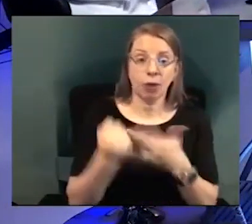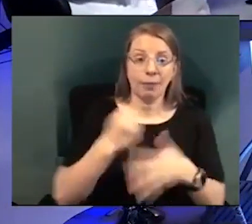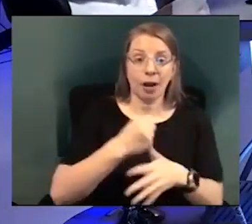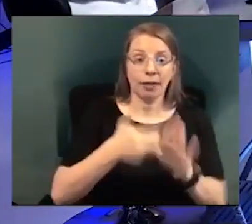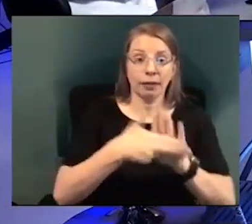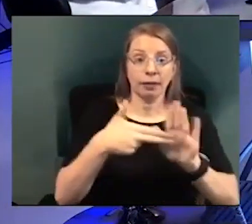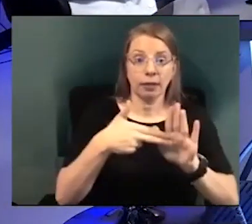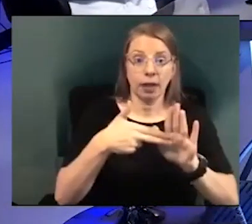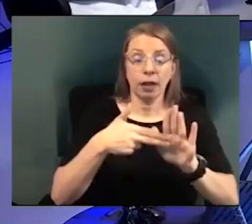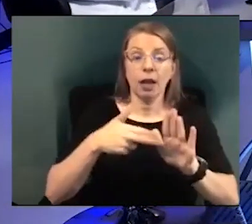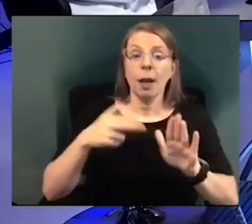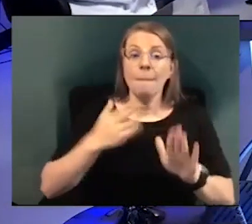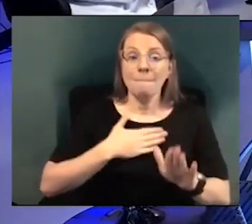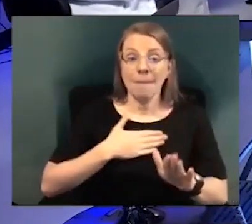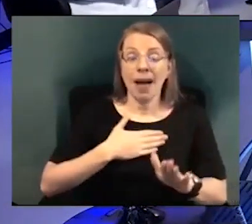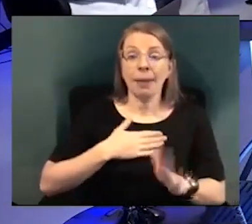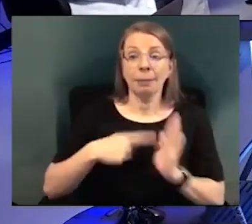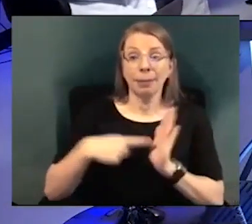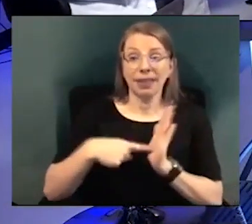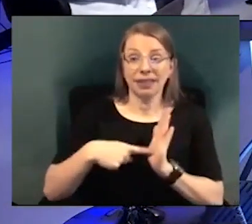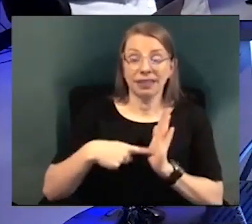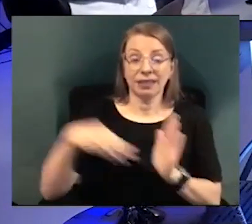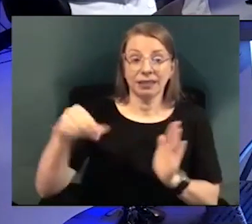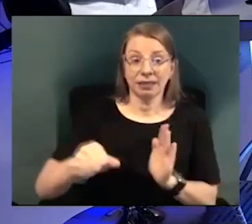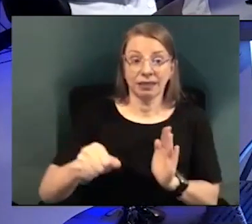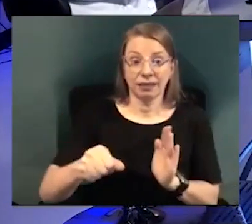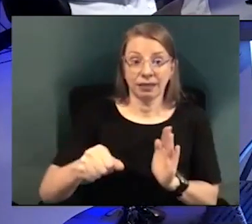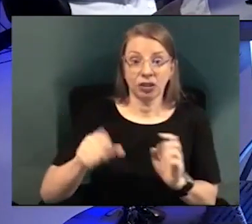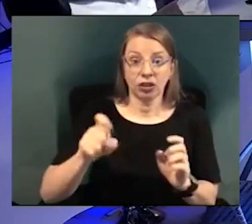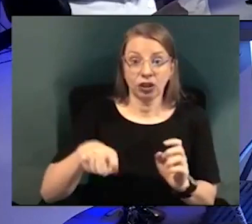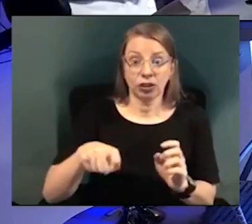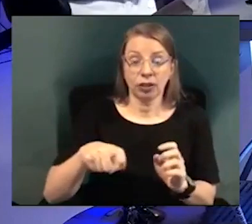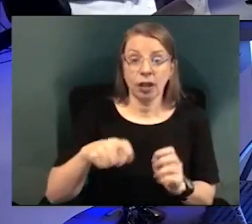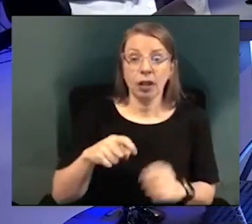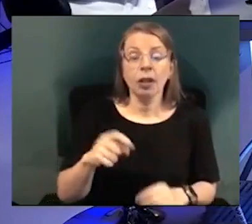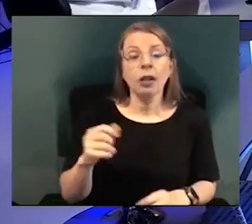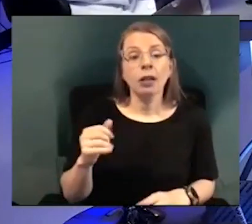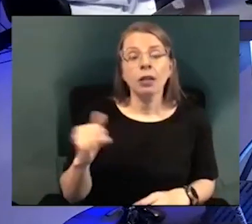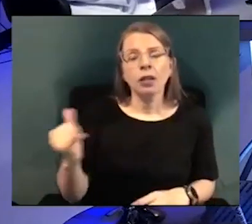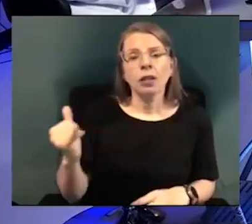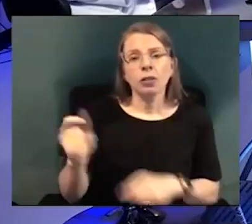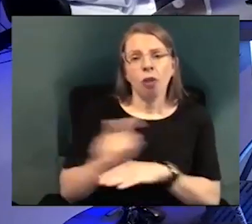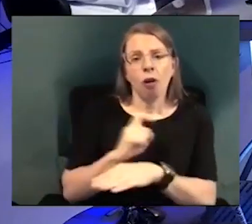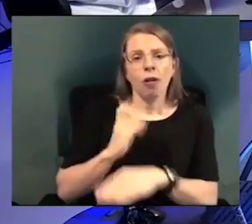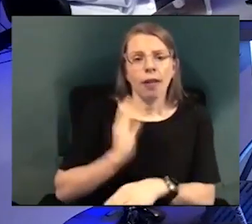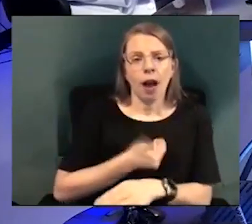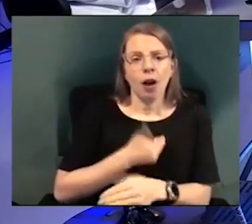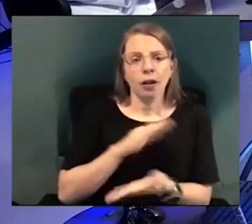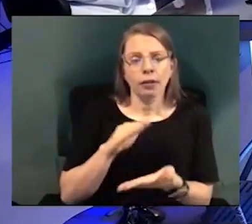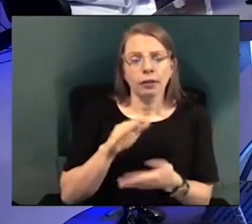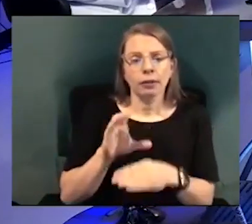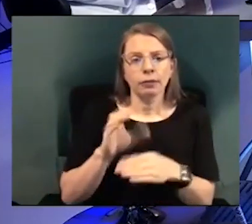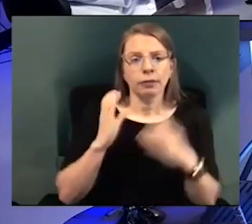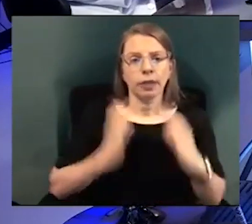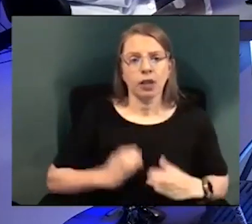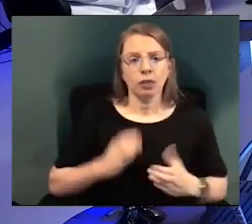Tell us about that. Actually, if they call our customer service center, and I think we're going to put the number up there for folks, our financial counselors are always available,